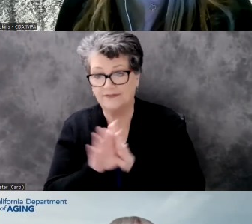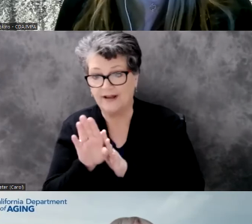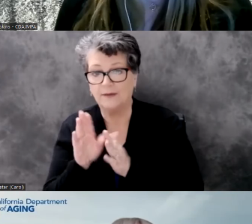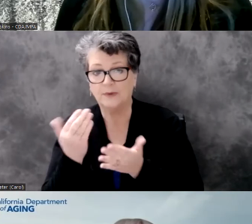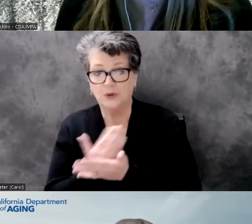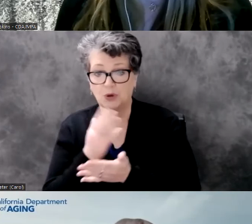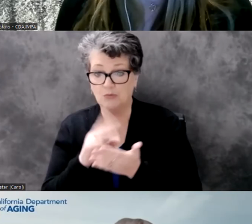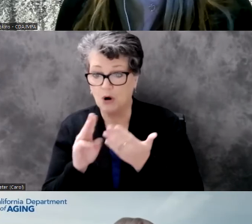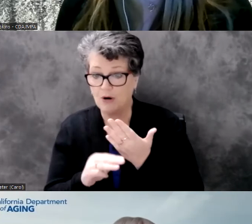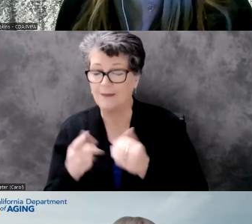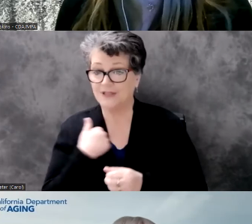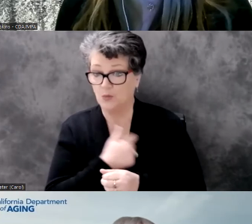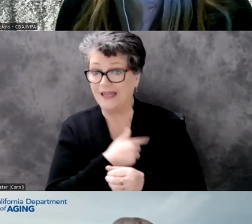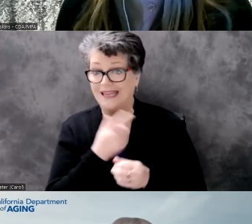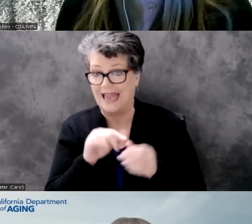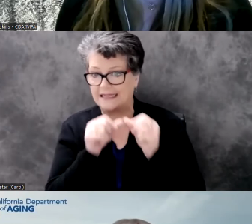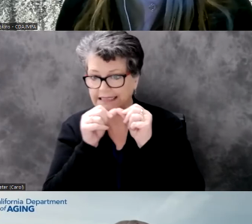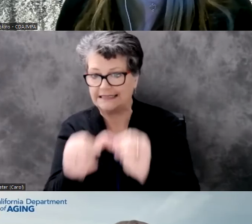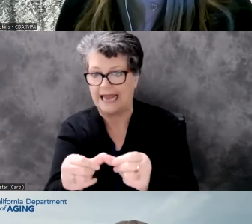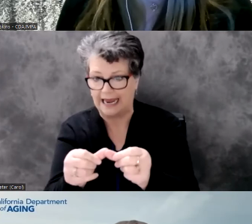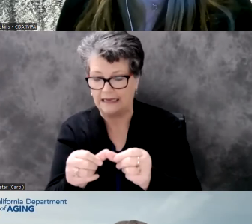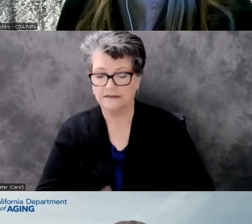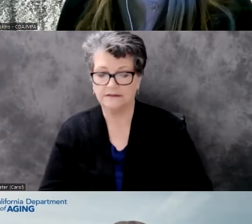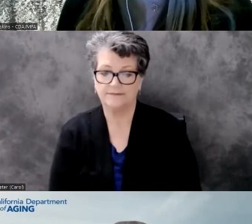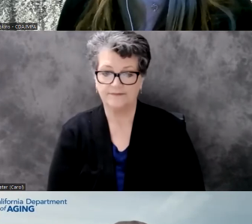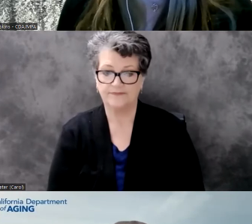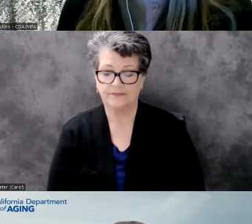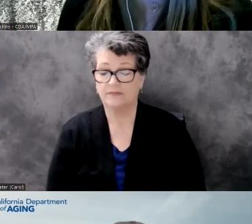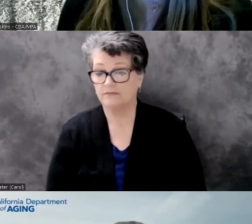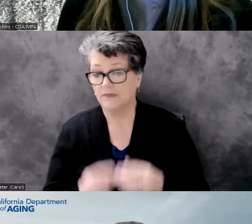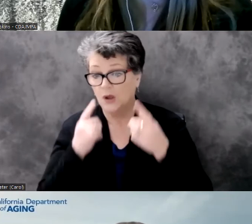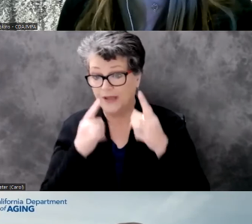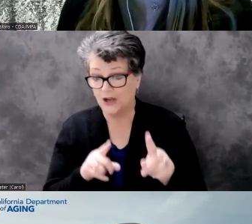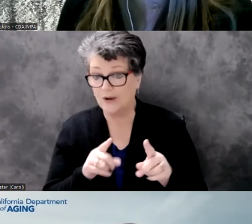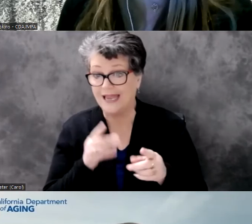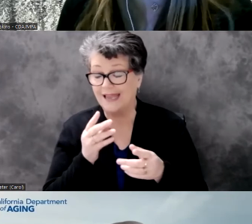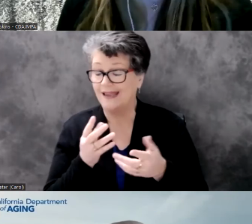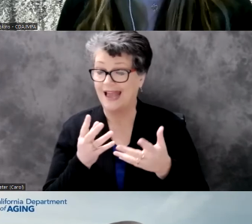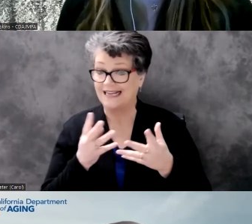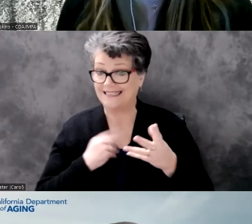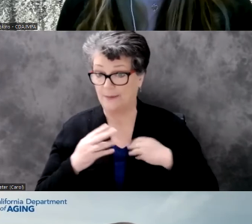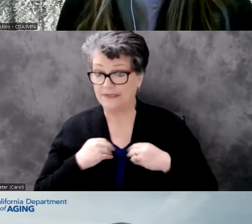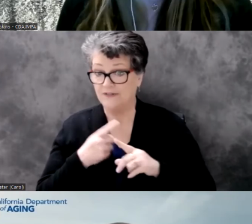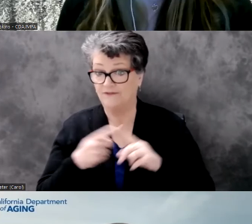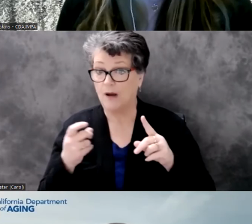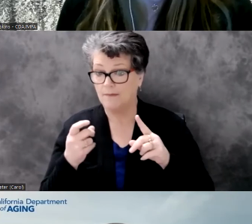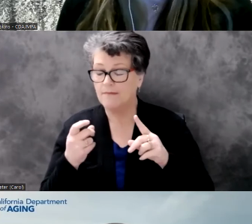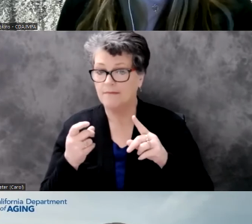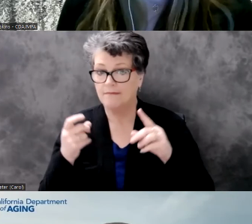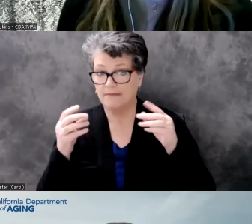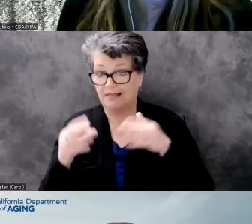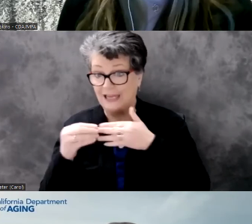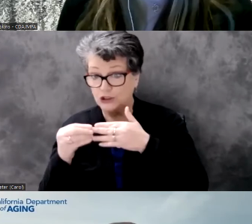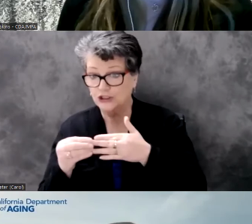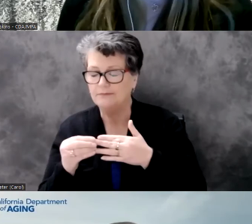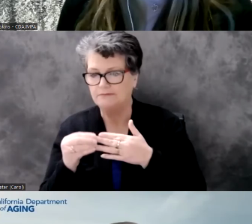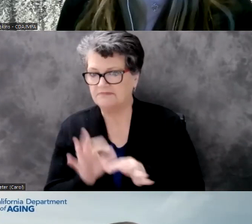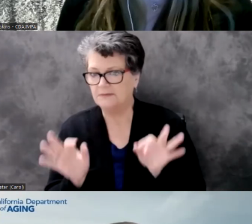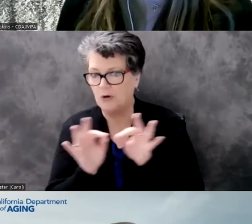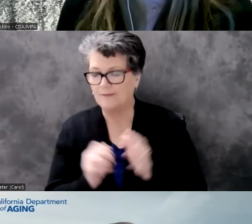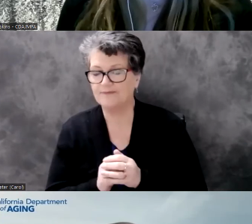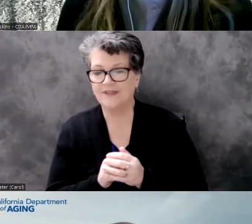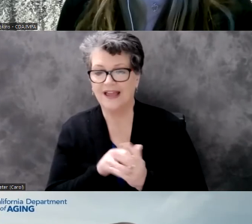lead to sustainable programs. Agree that buy-in from leadership is required. Those are a couple of the